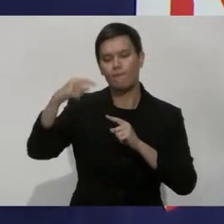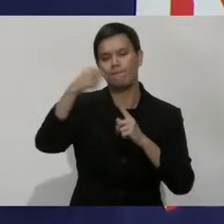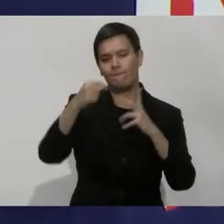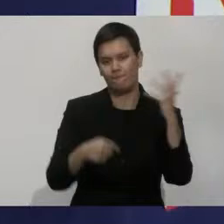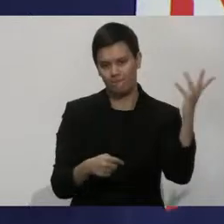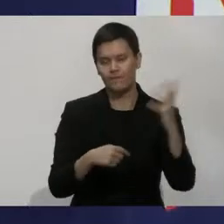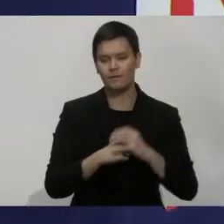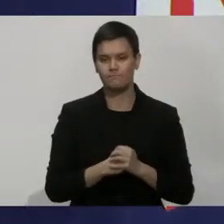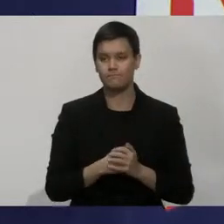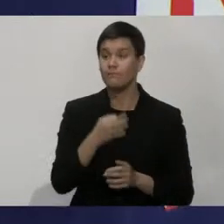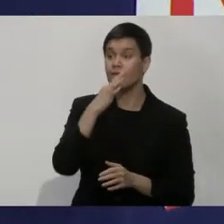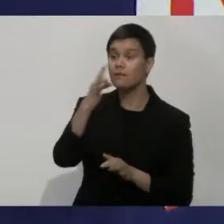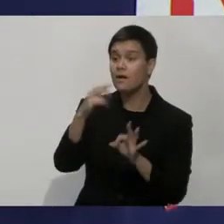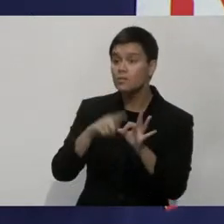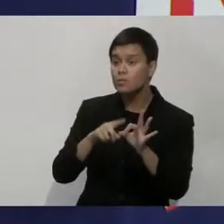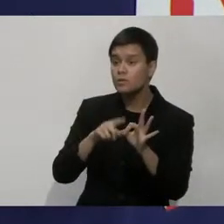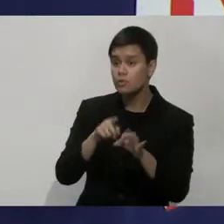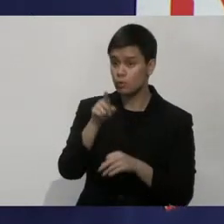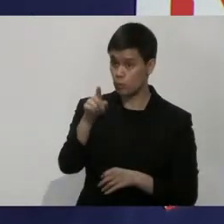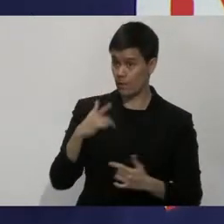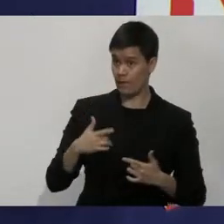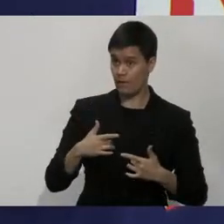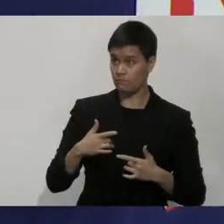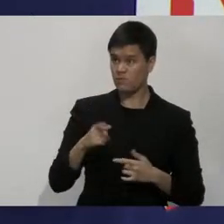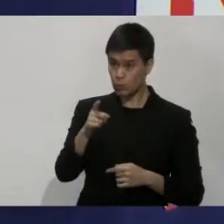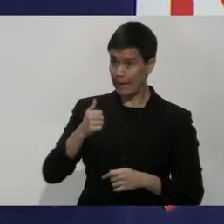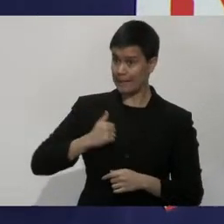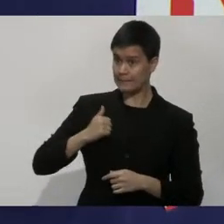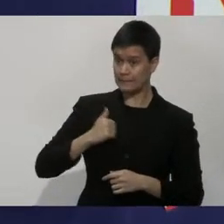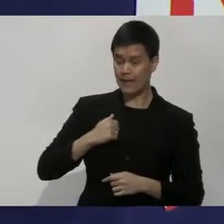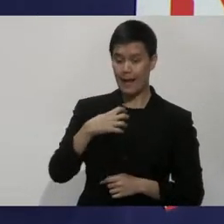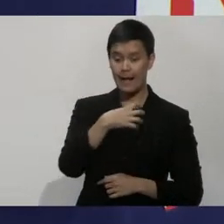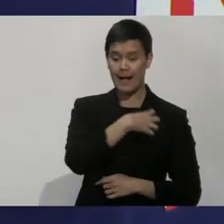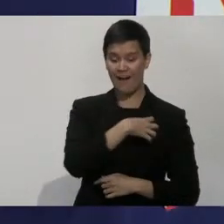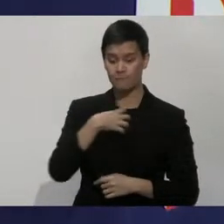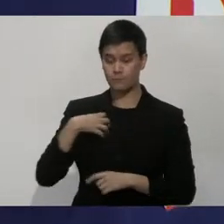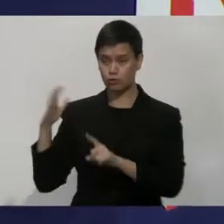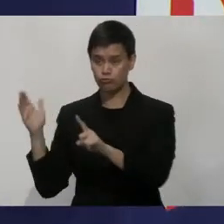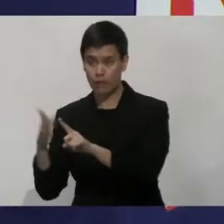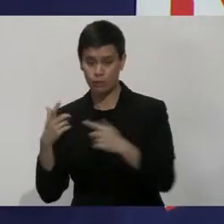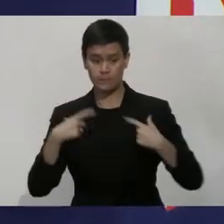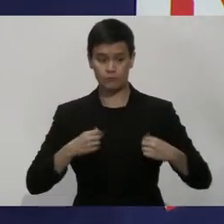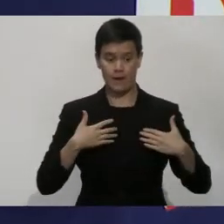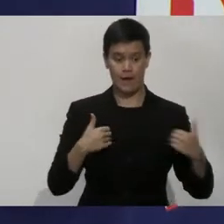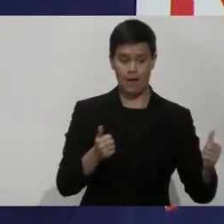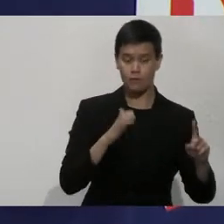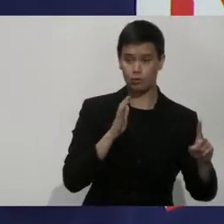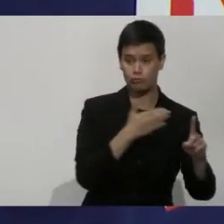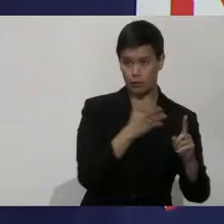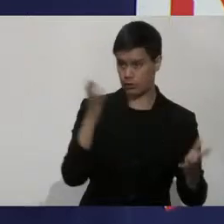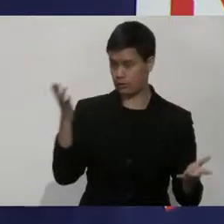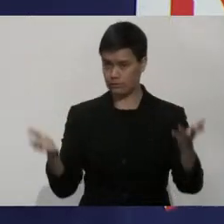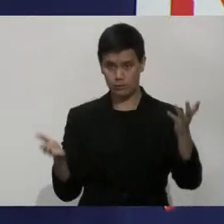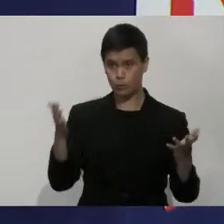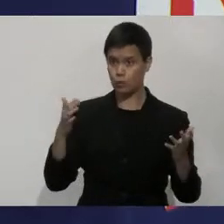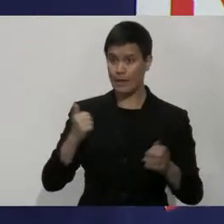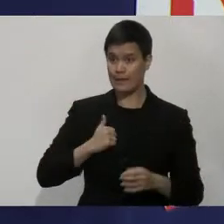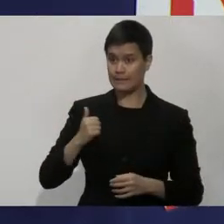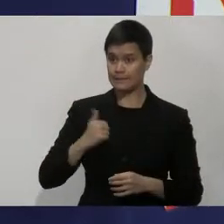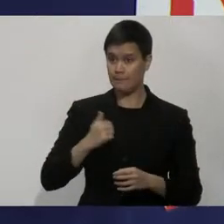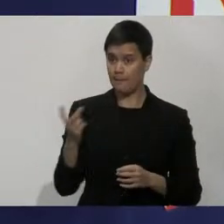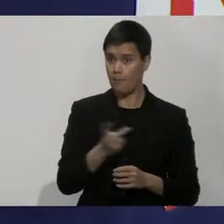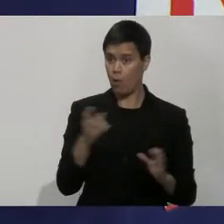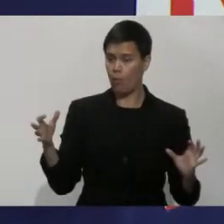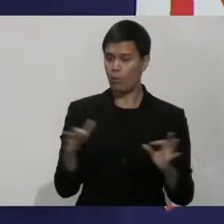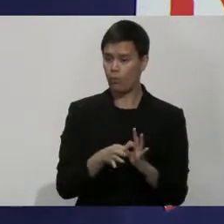of Health would know what the national testing strategy is? Well, the national testing strategy is the strategy that was approved by Cabinet. I'm very familiar